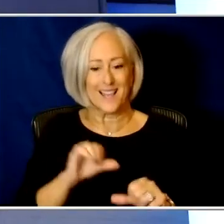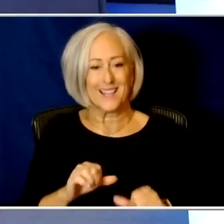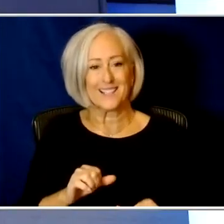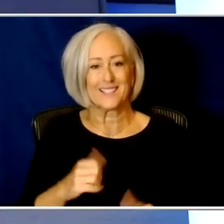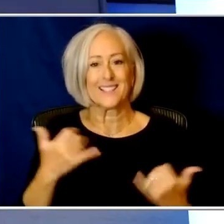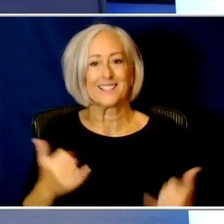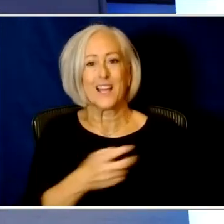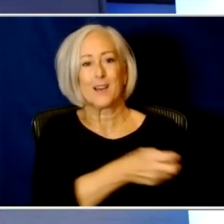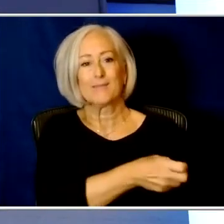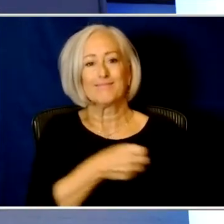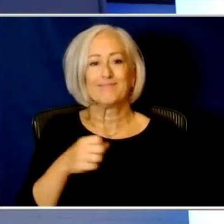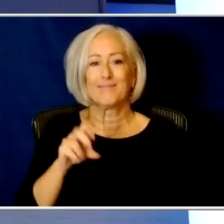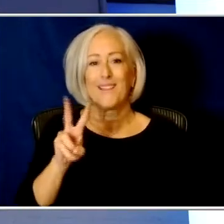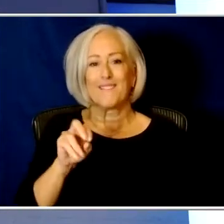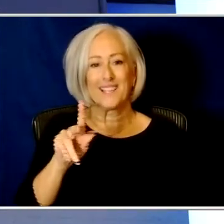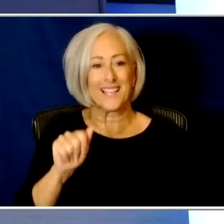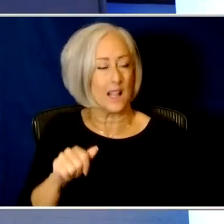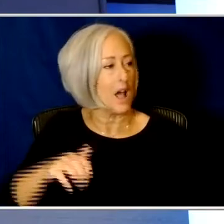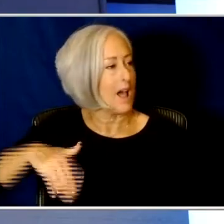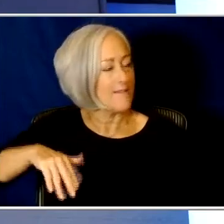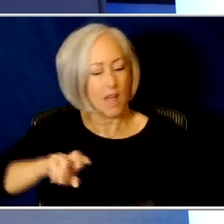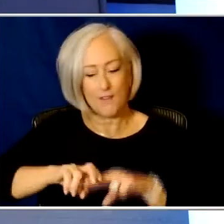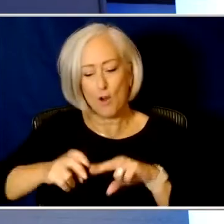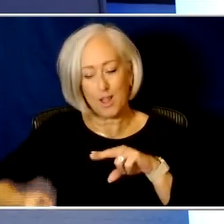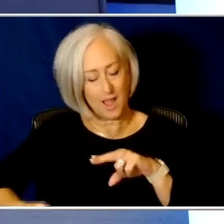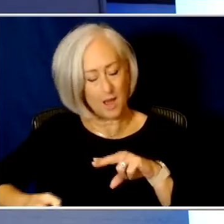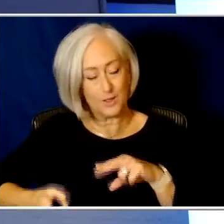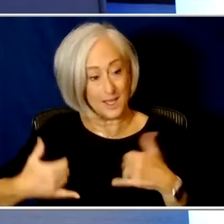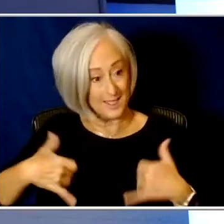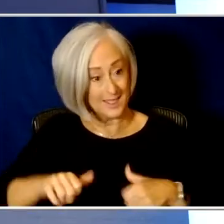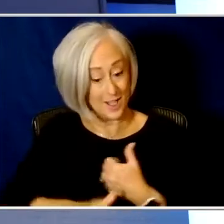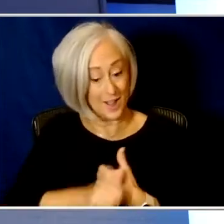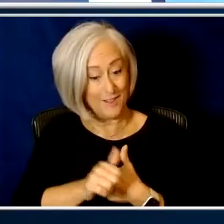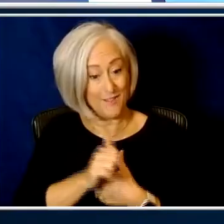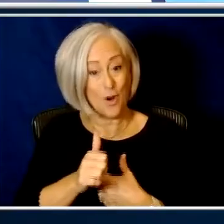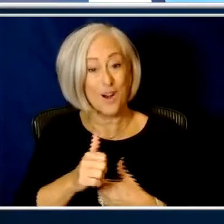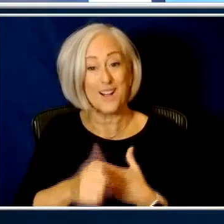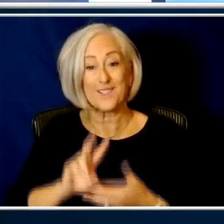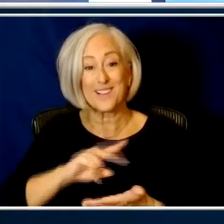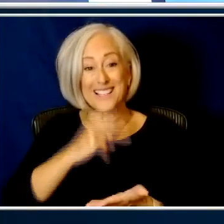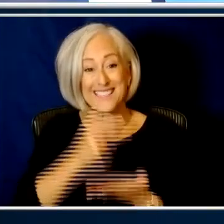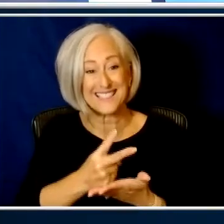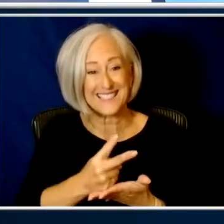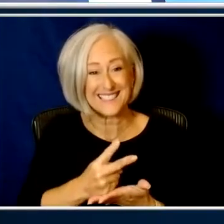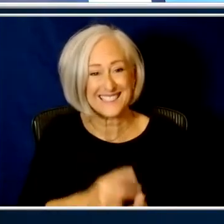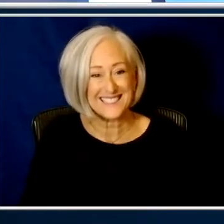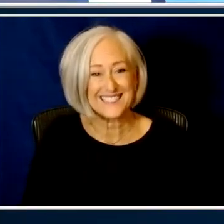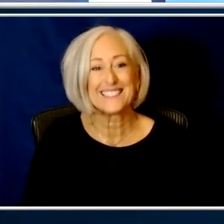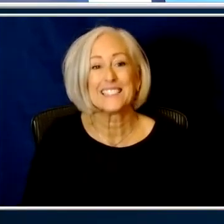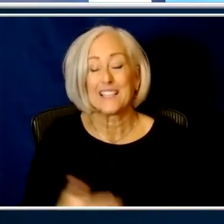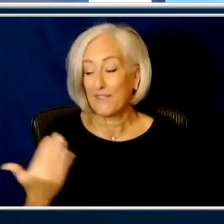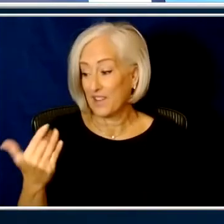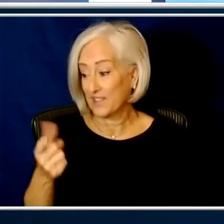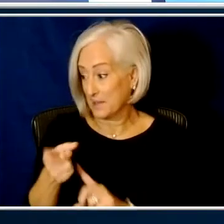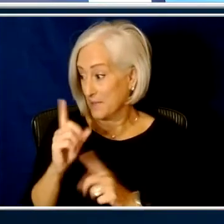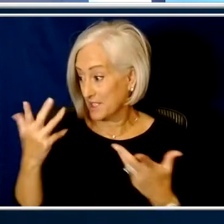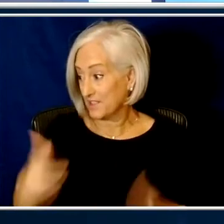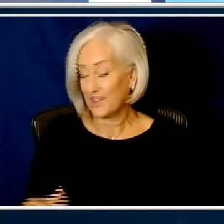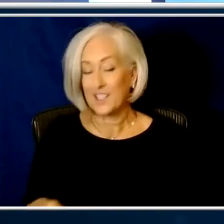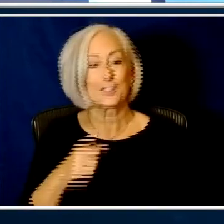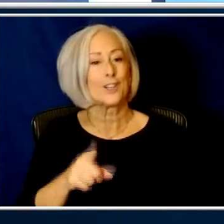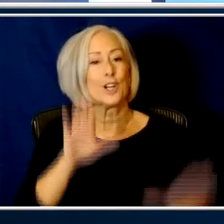we provide care to everyone, that intersection of faith, hope, and science becomes more powerful, not just for the one, but for all of us. And I think that's perhaps